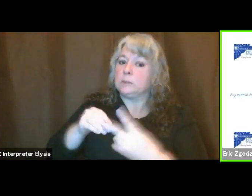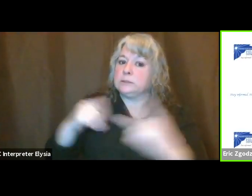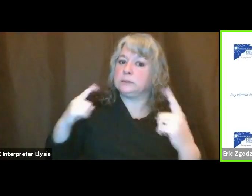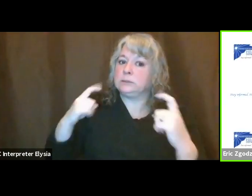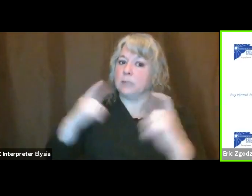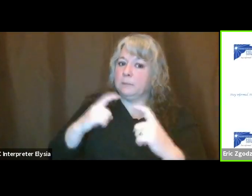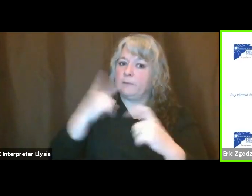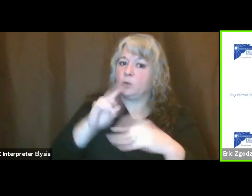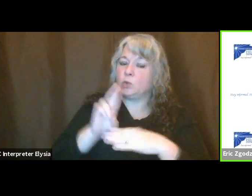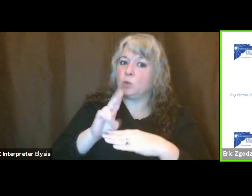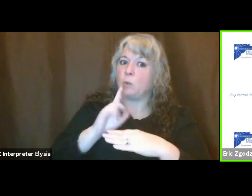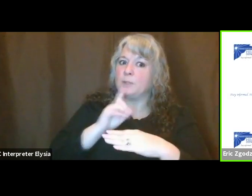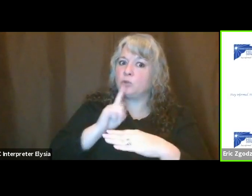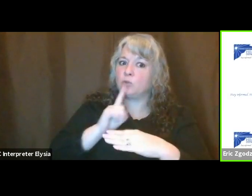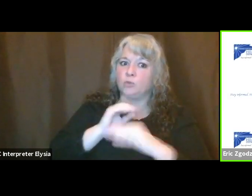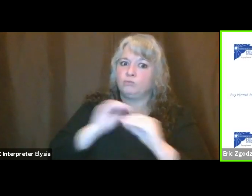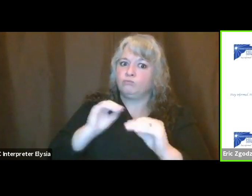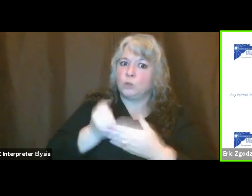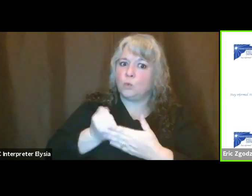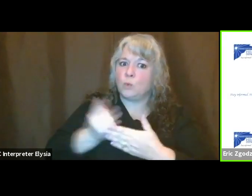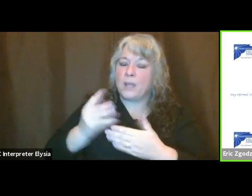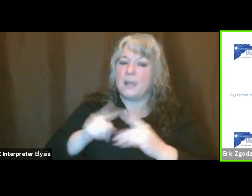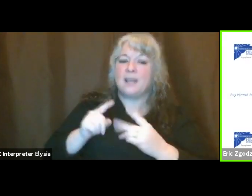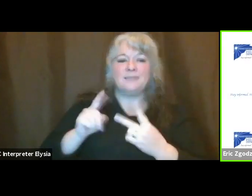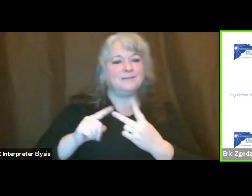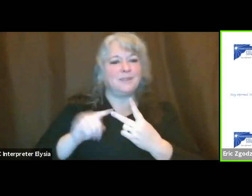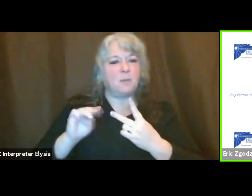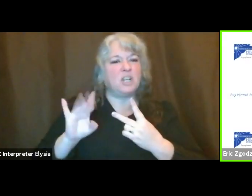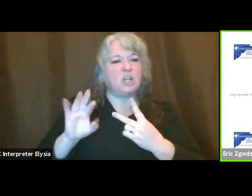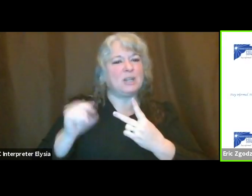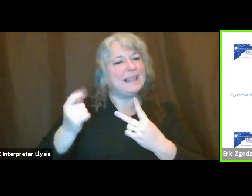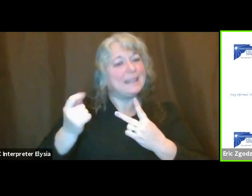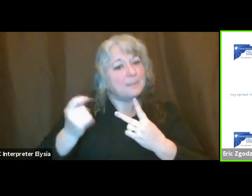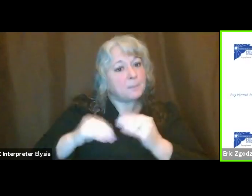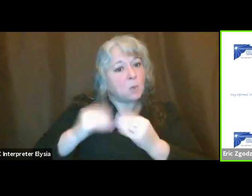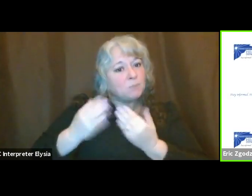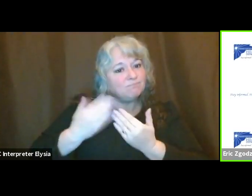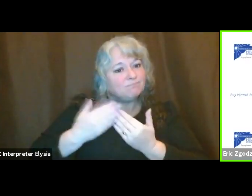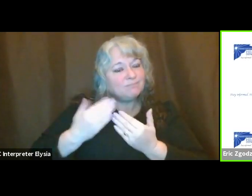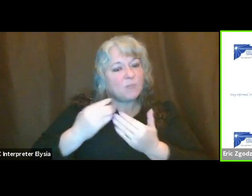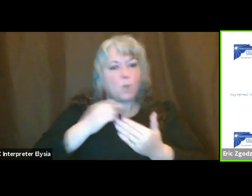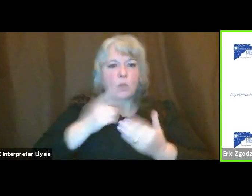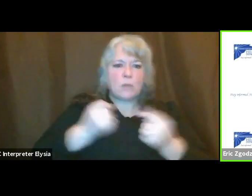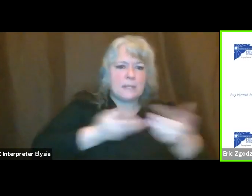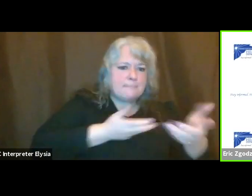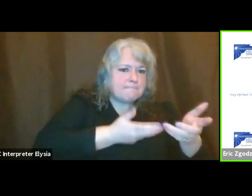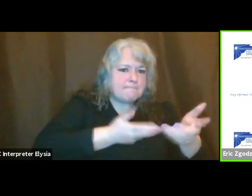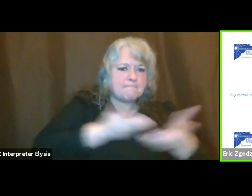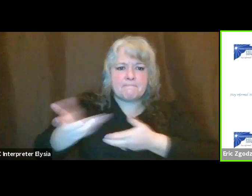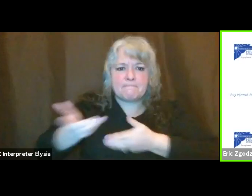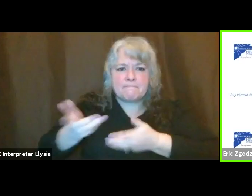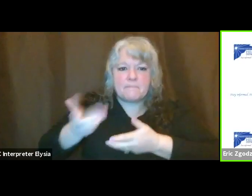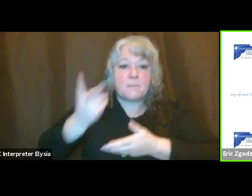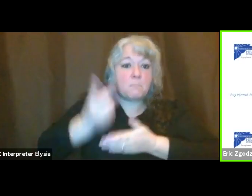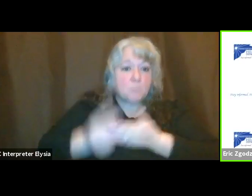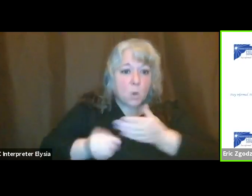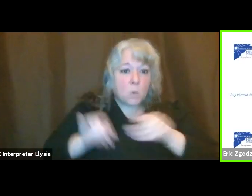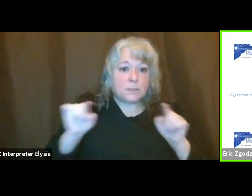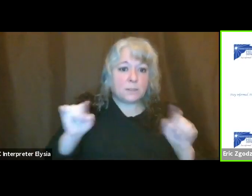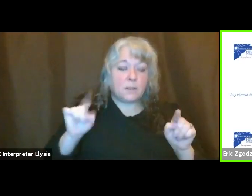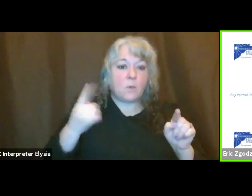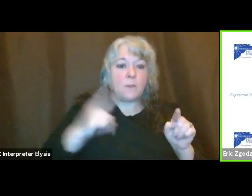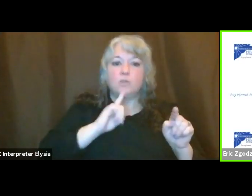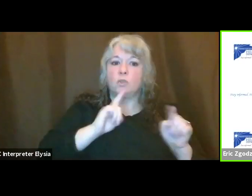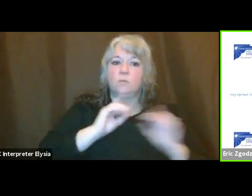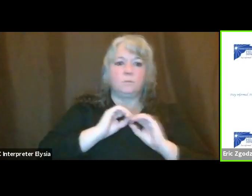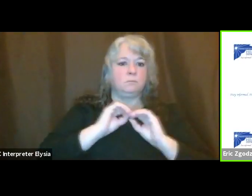easier. So again, we're learning how to again operate with Pfizer and Moderna at our clinics. How we make sure we don't have waste